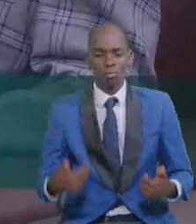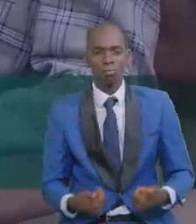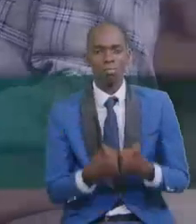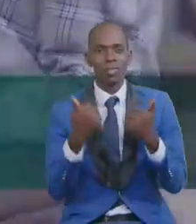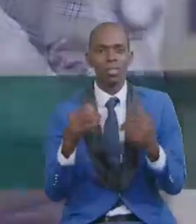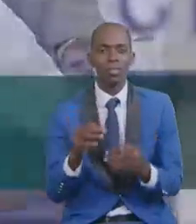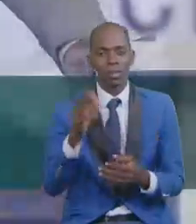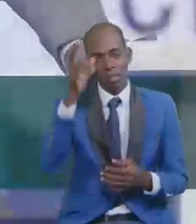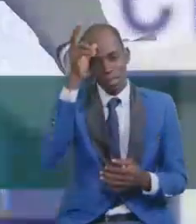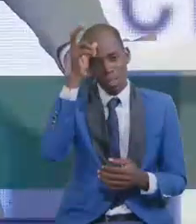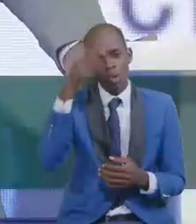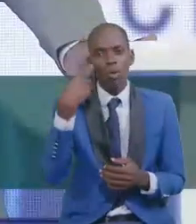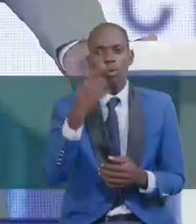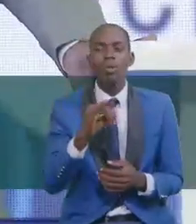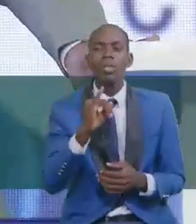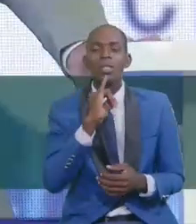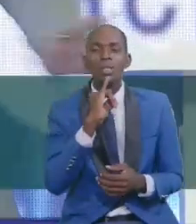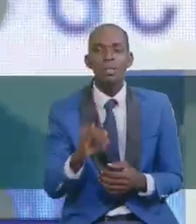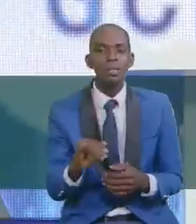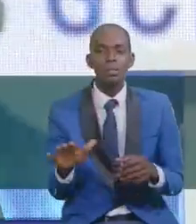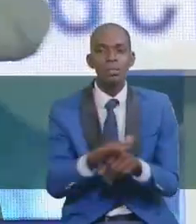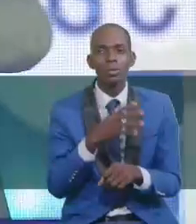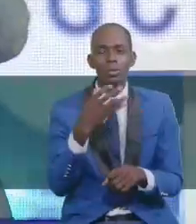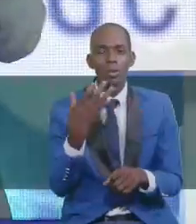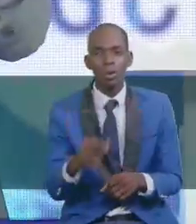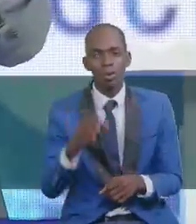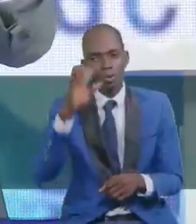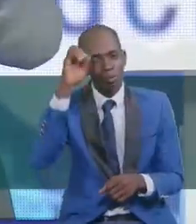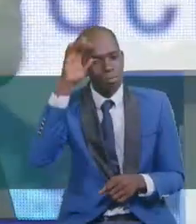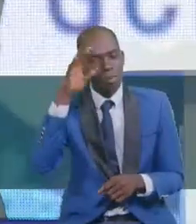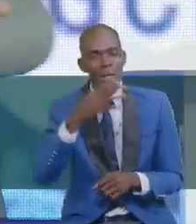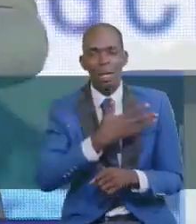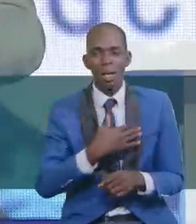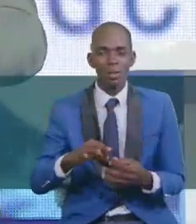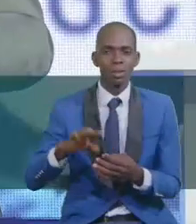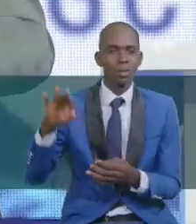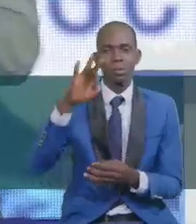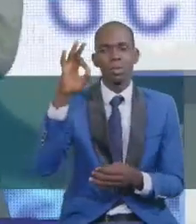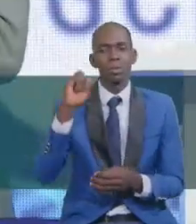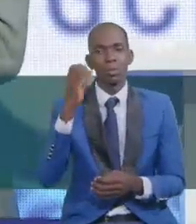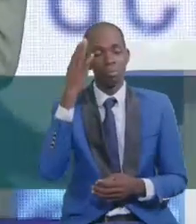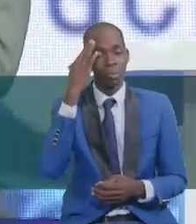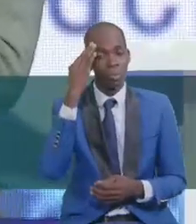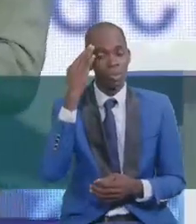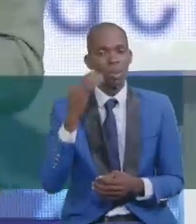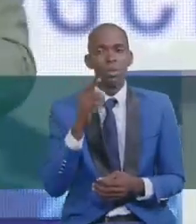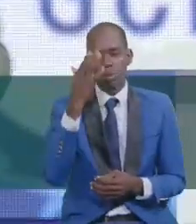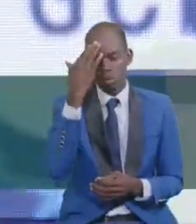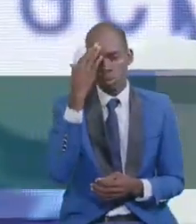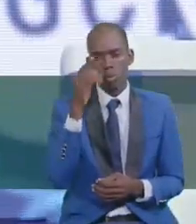is diabolical and spiritual. We understand you're weak.